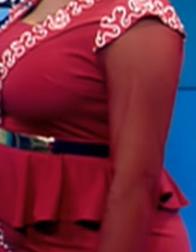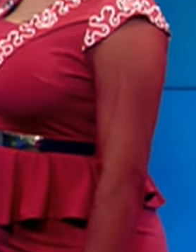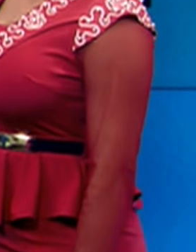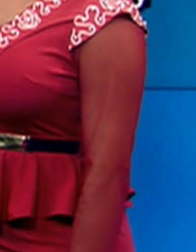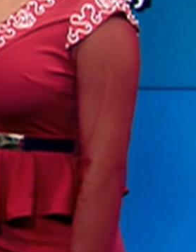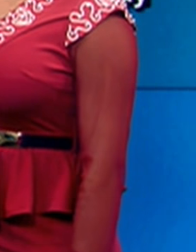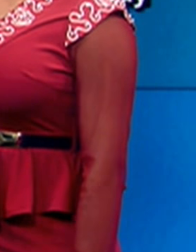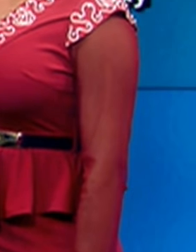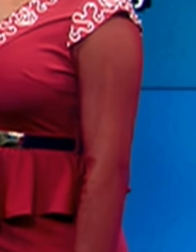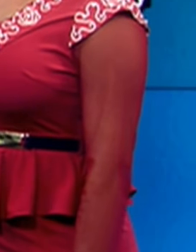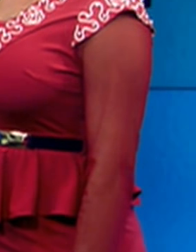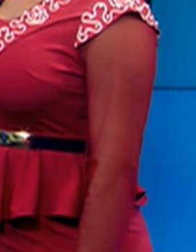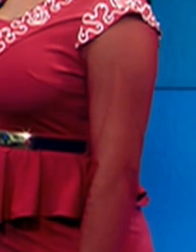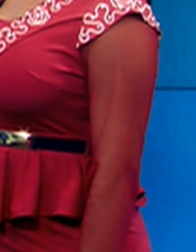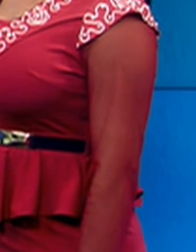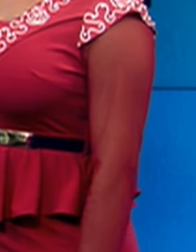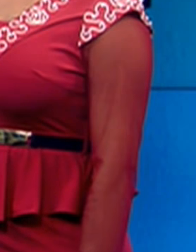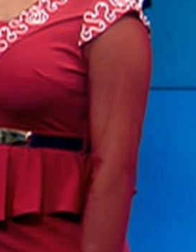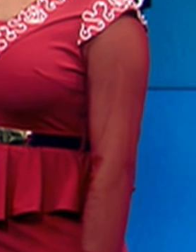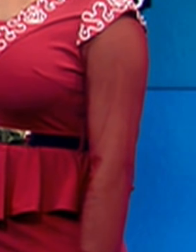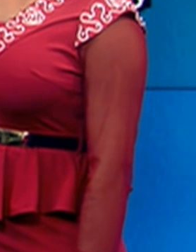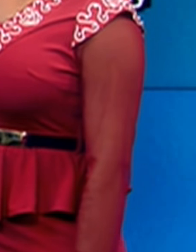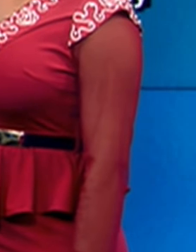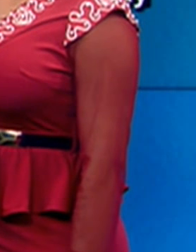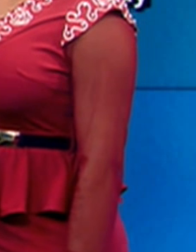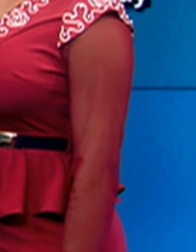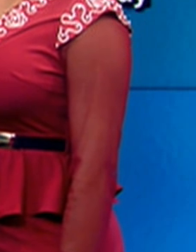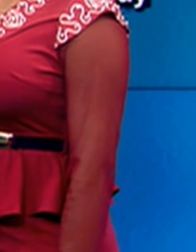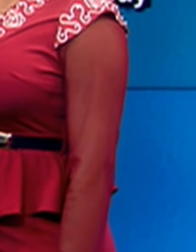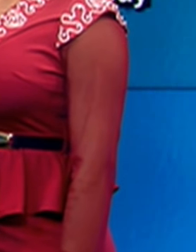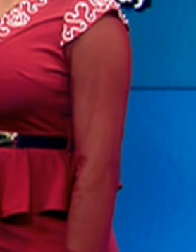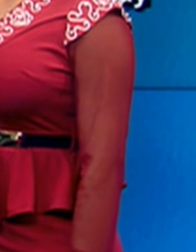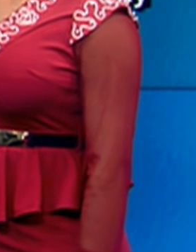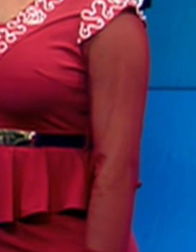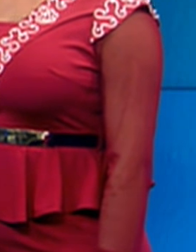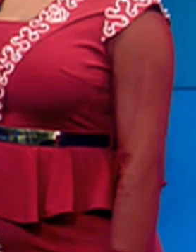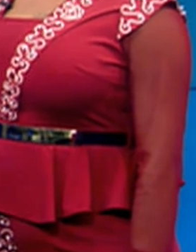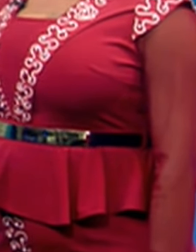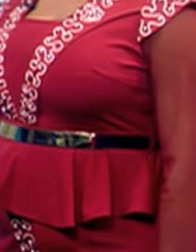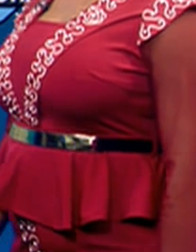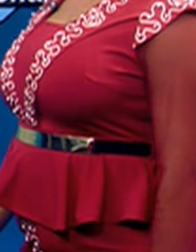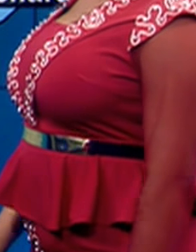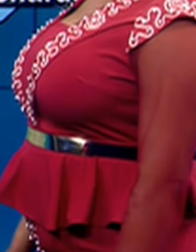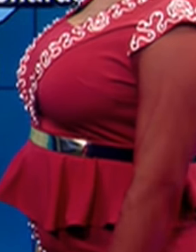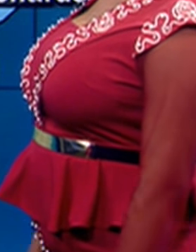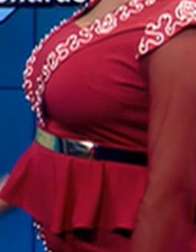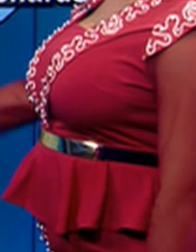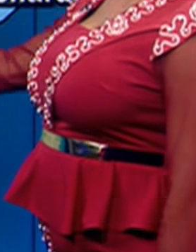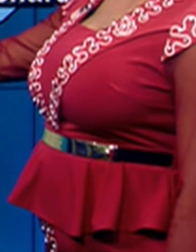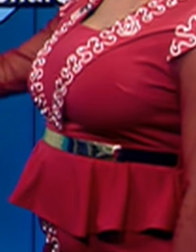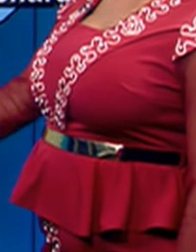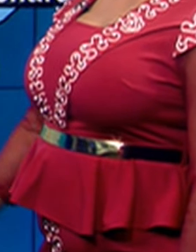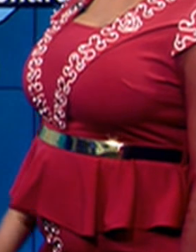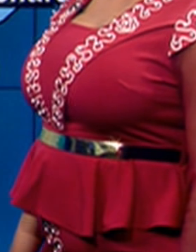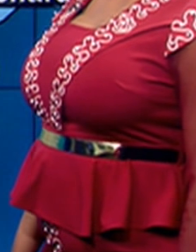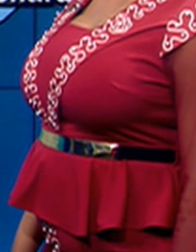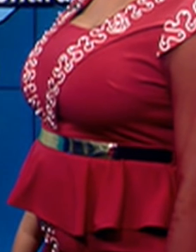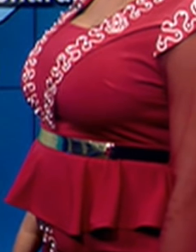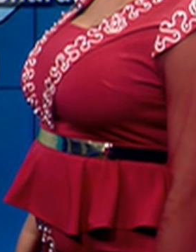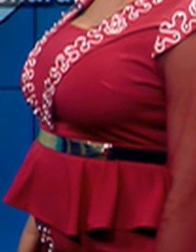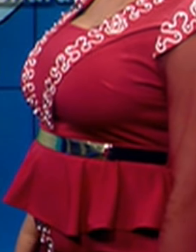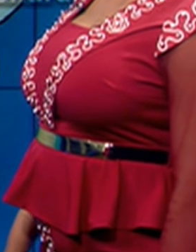tlabe go ne le phišo e maatla ge re lebelela gona bogareng ba Bloemfontein go tsenelela gona go la Northern Cape ke ra gona Freistata go